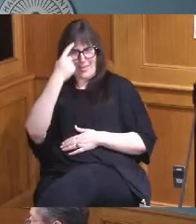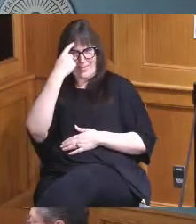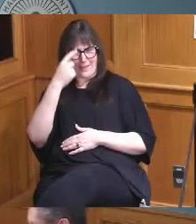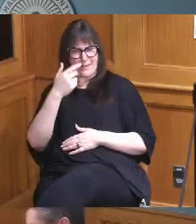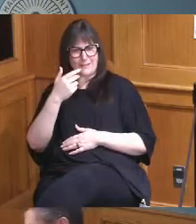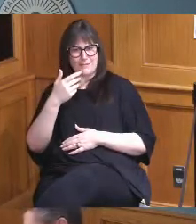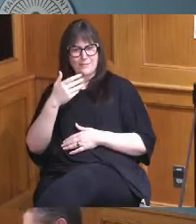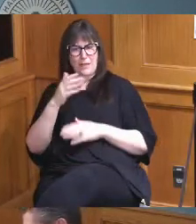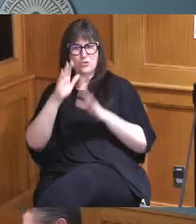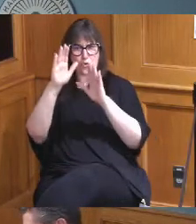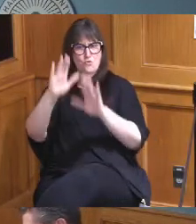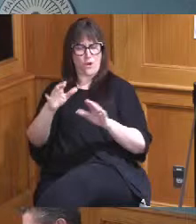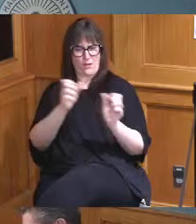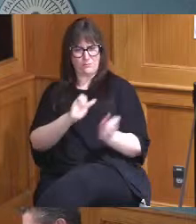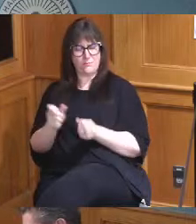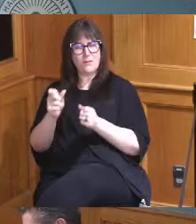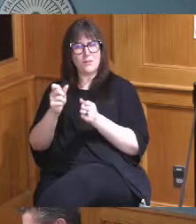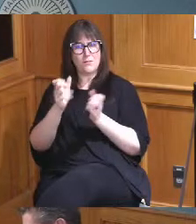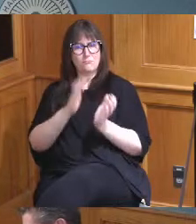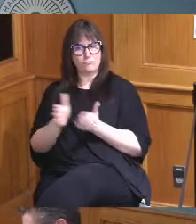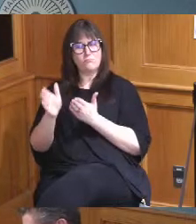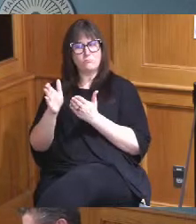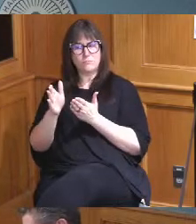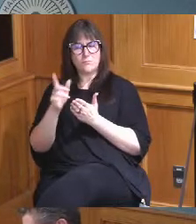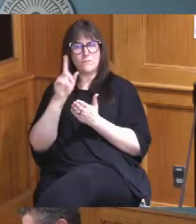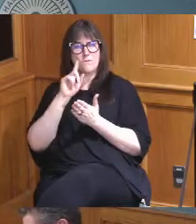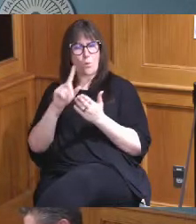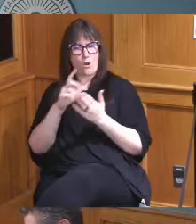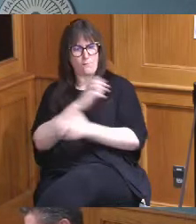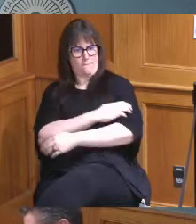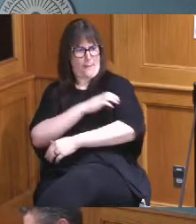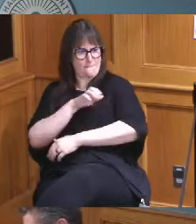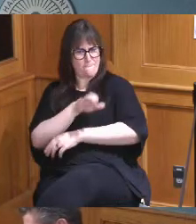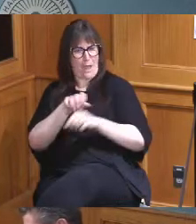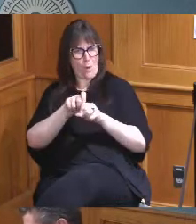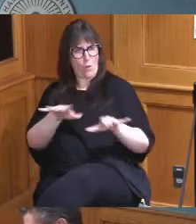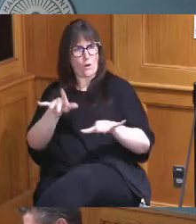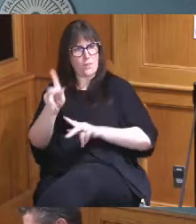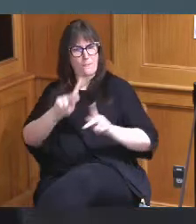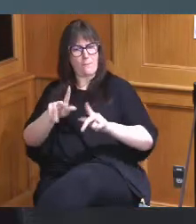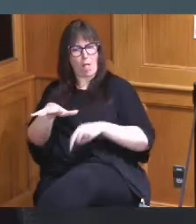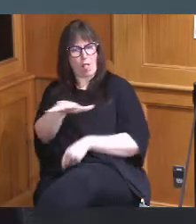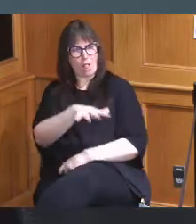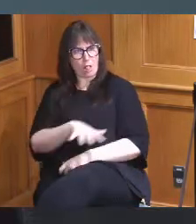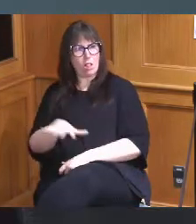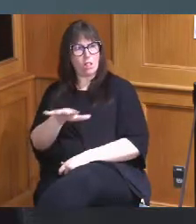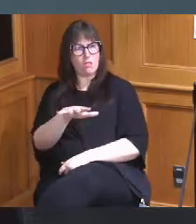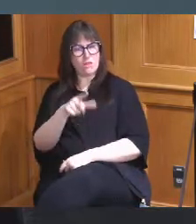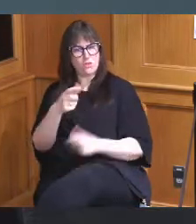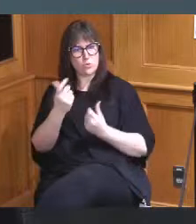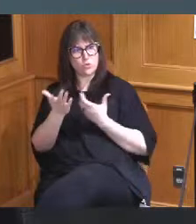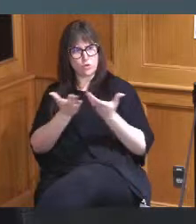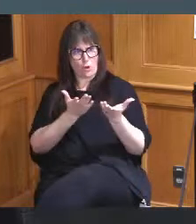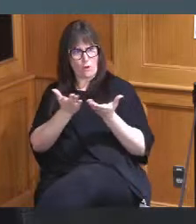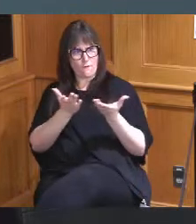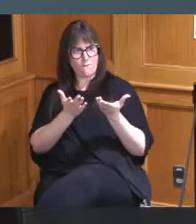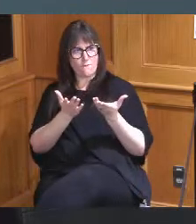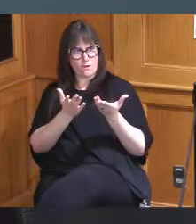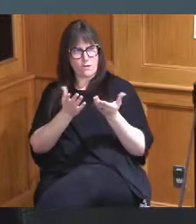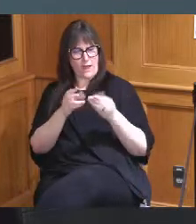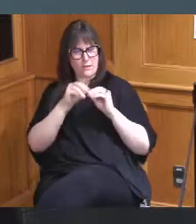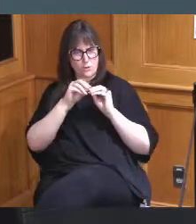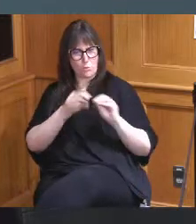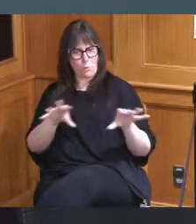great strategic, organized way to empower those people in that area that you serve and to mobilize